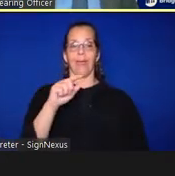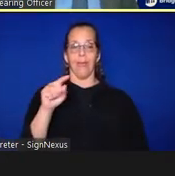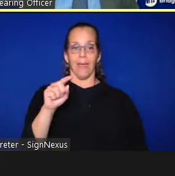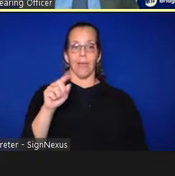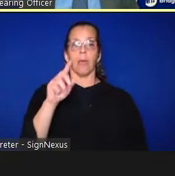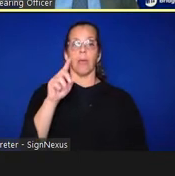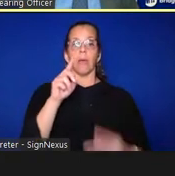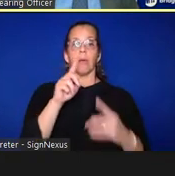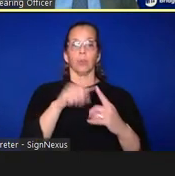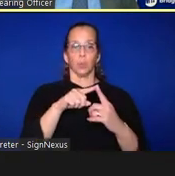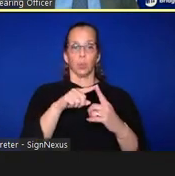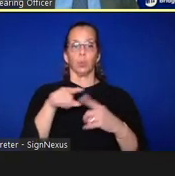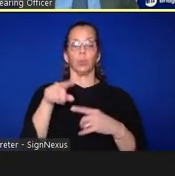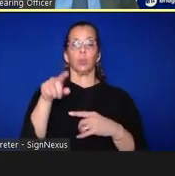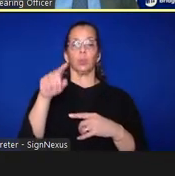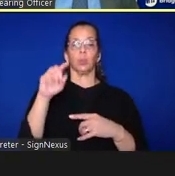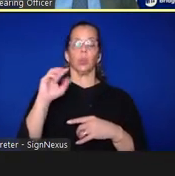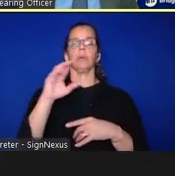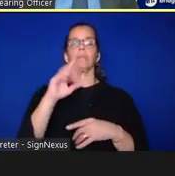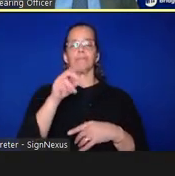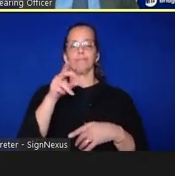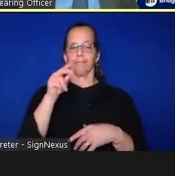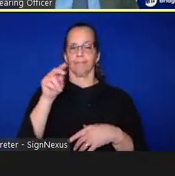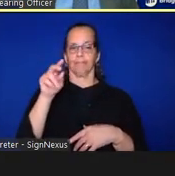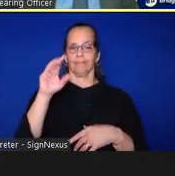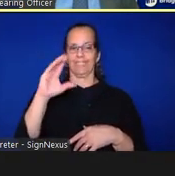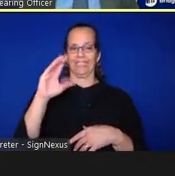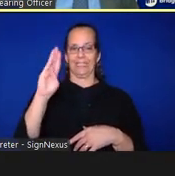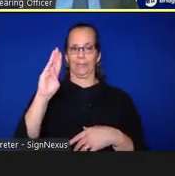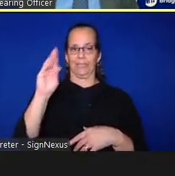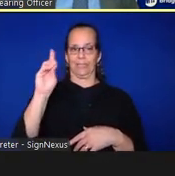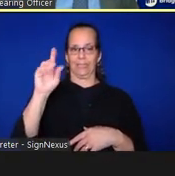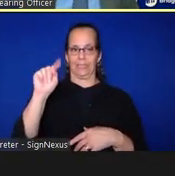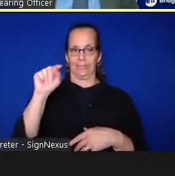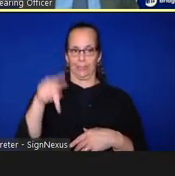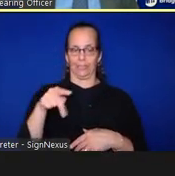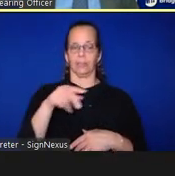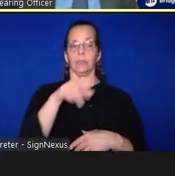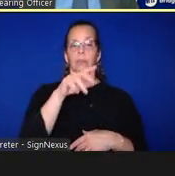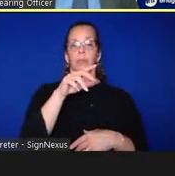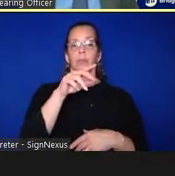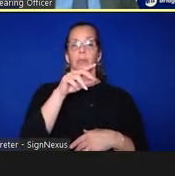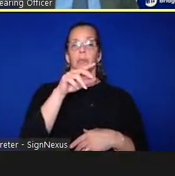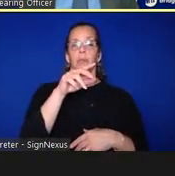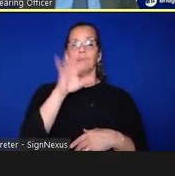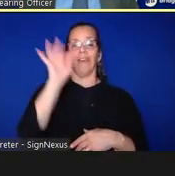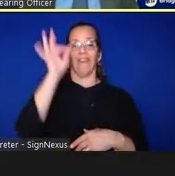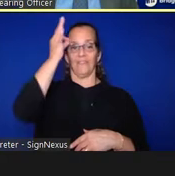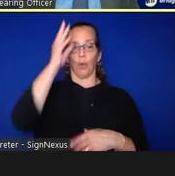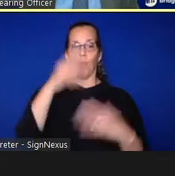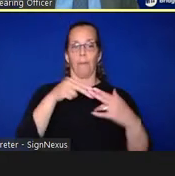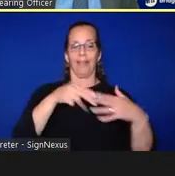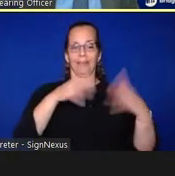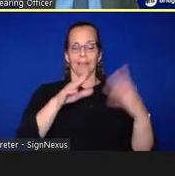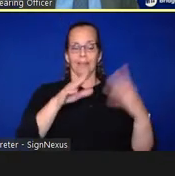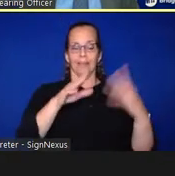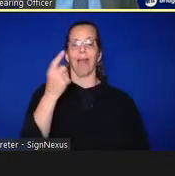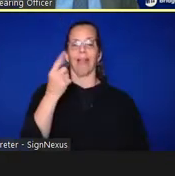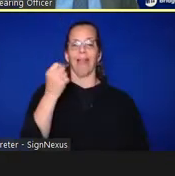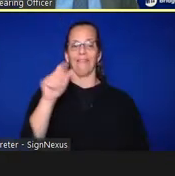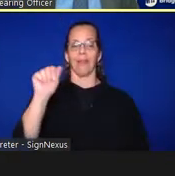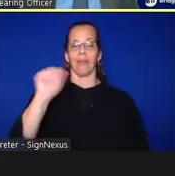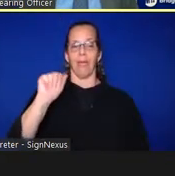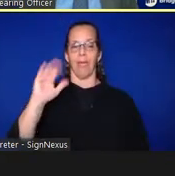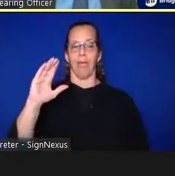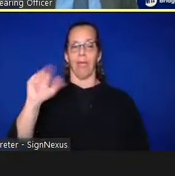Leo W O'Brien Federal Building 11a Clinton Avenue Suite 719 Albany New York